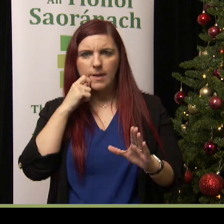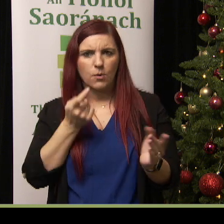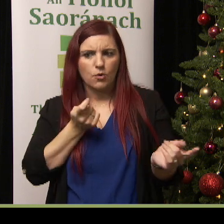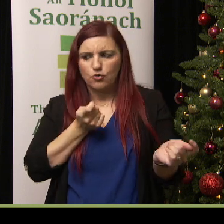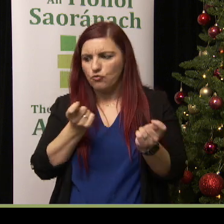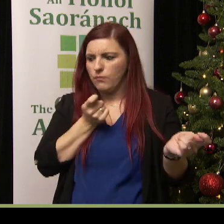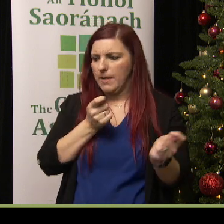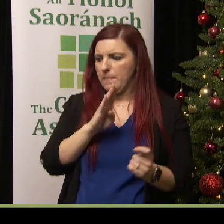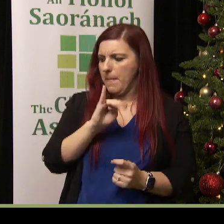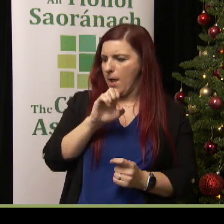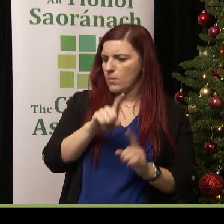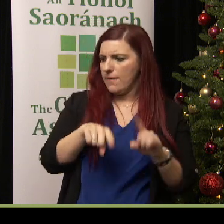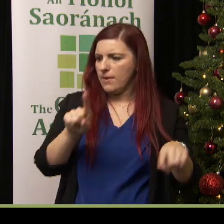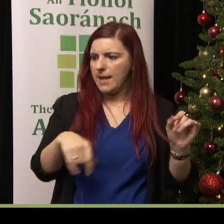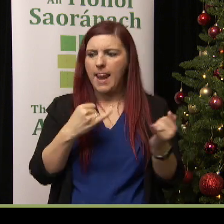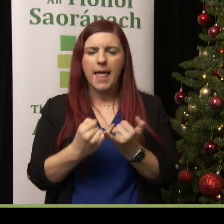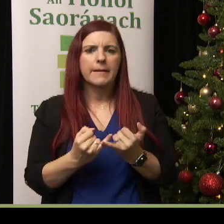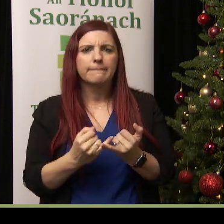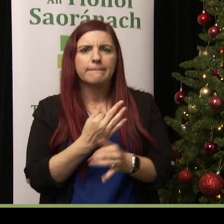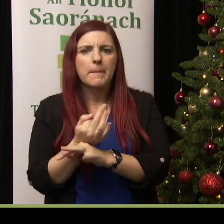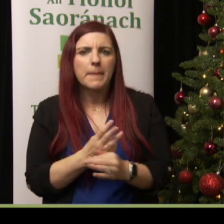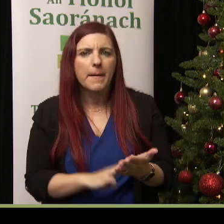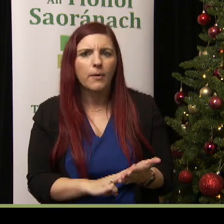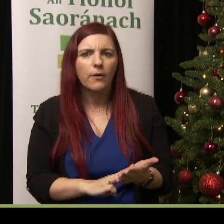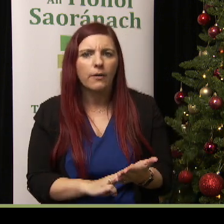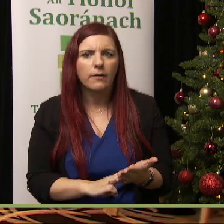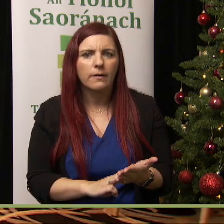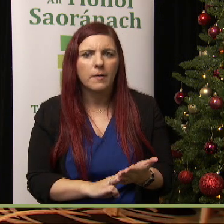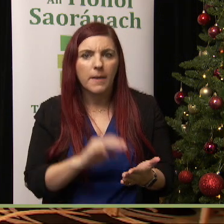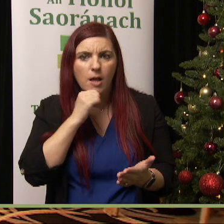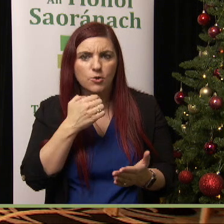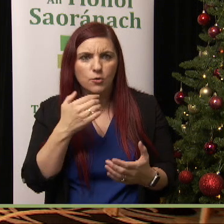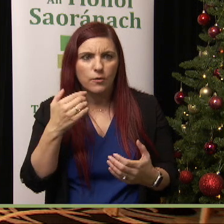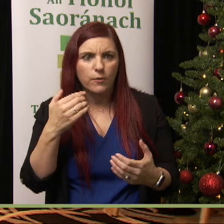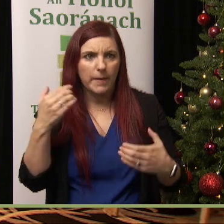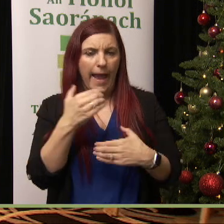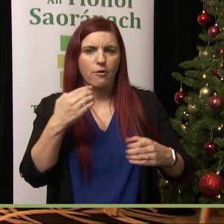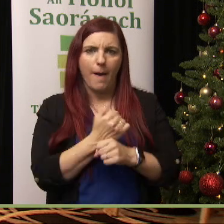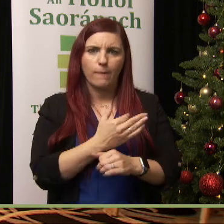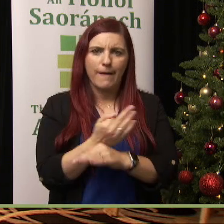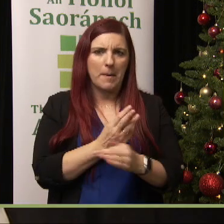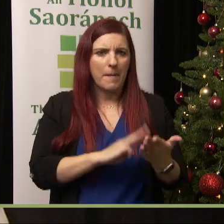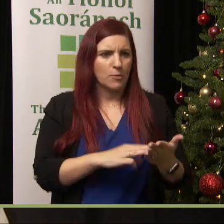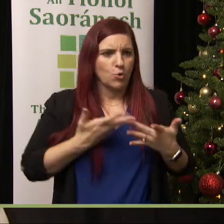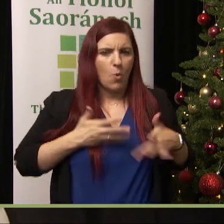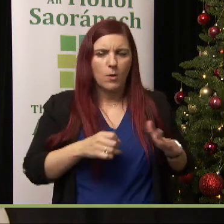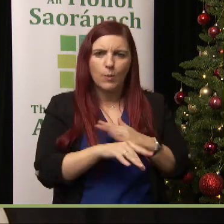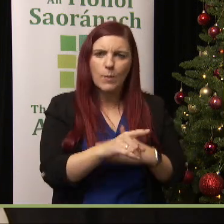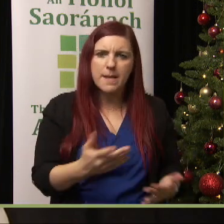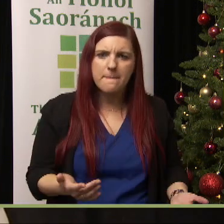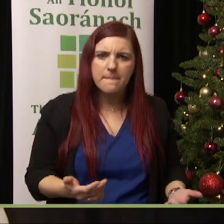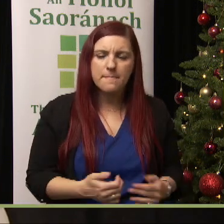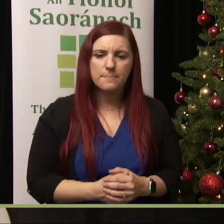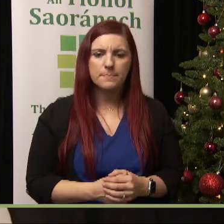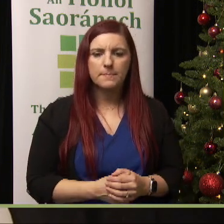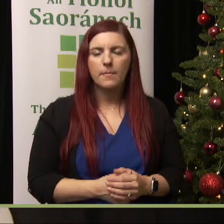family, because of course we care about members of our family. We wouldn't want to lose them. So then moving on to